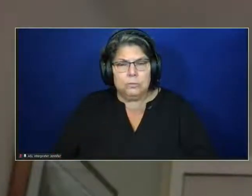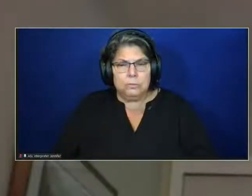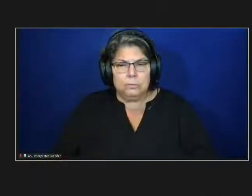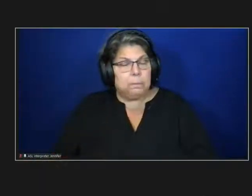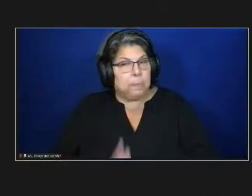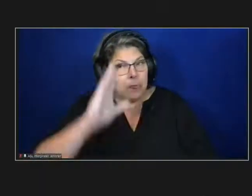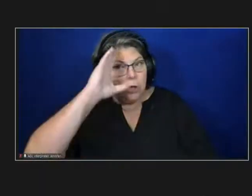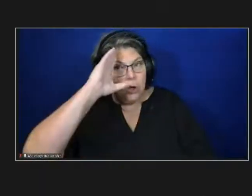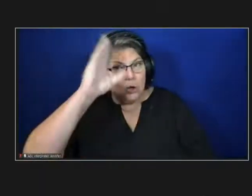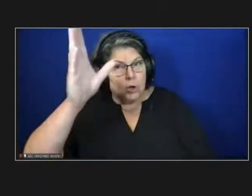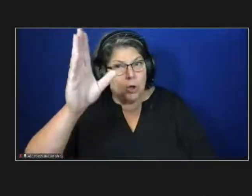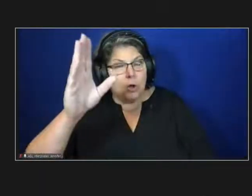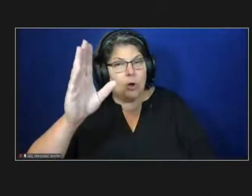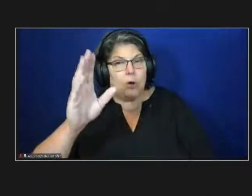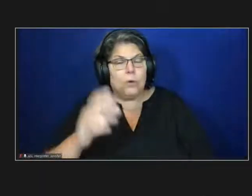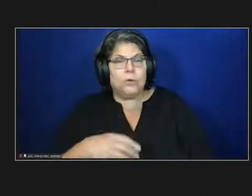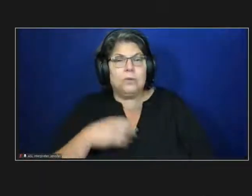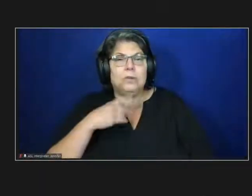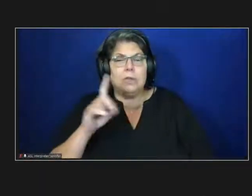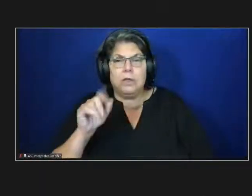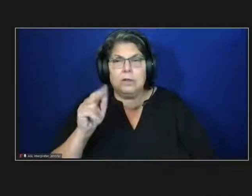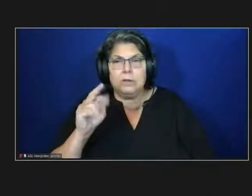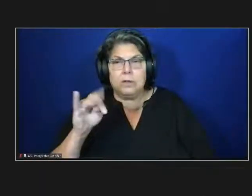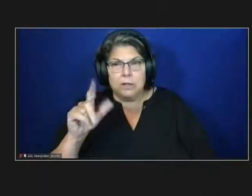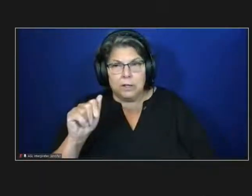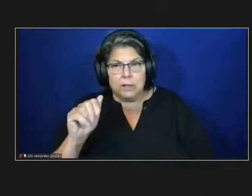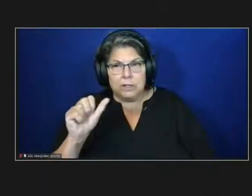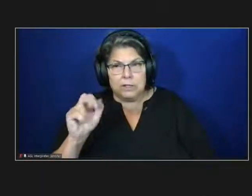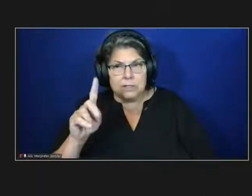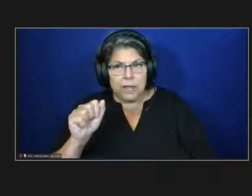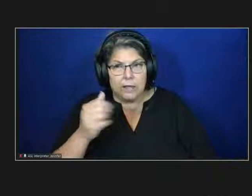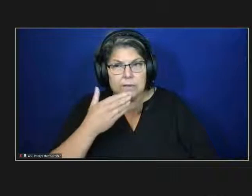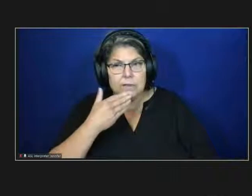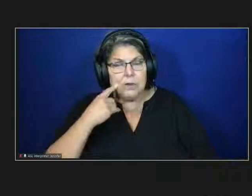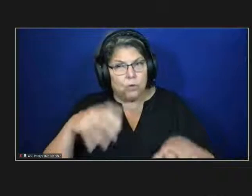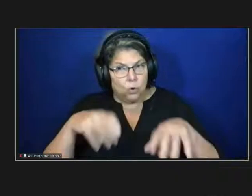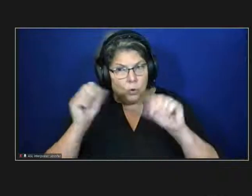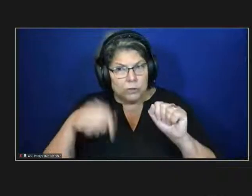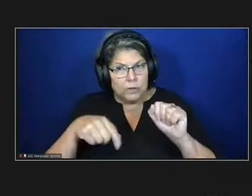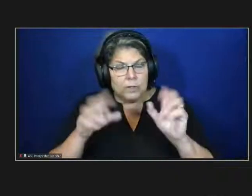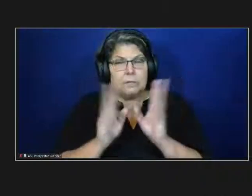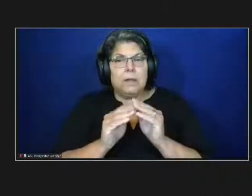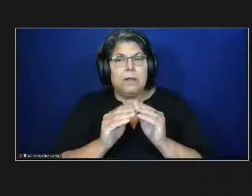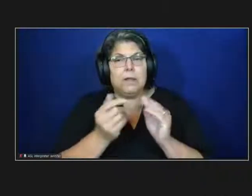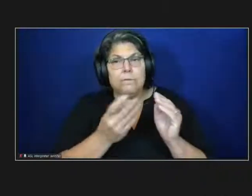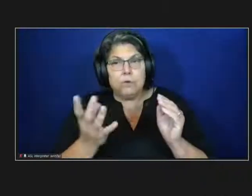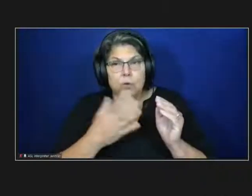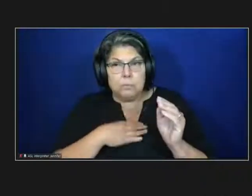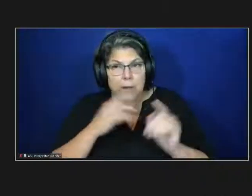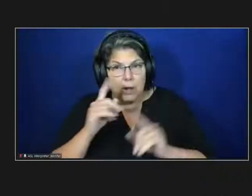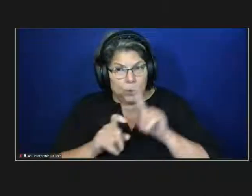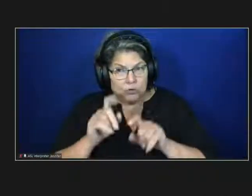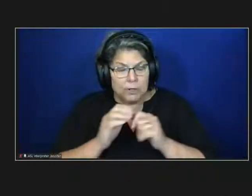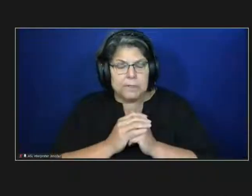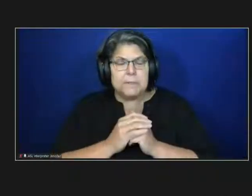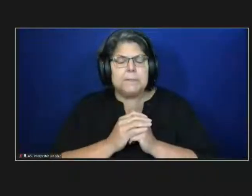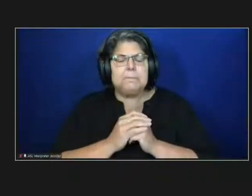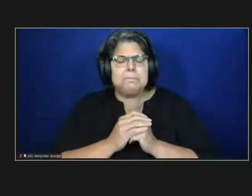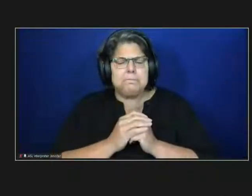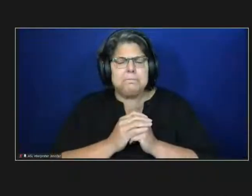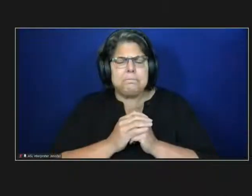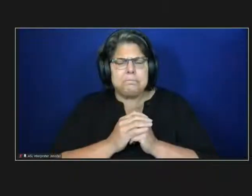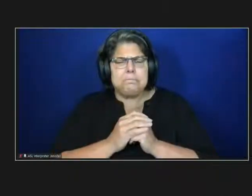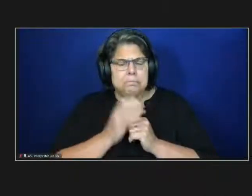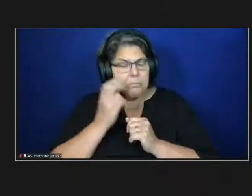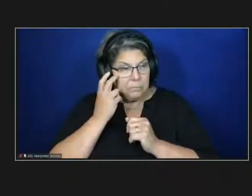Hello, this is Danila Sands. Thank you for having this meeting. Some of the questions I have, I saw an